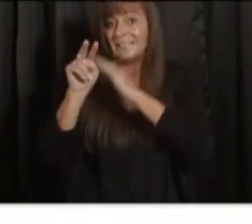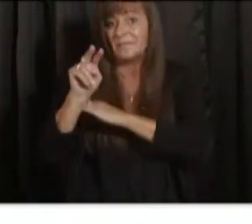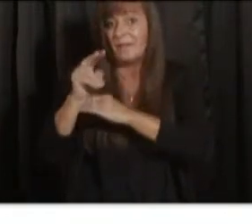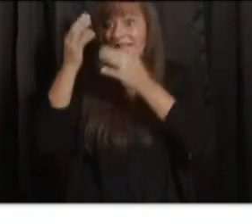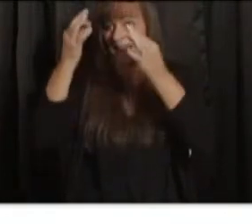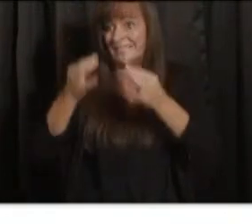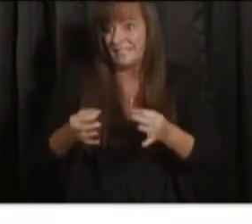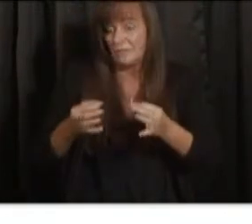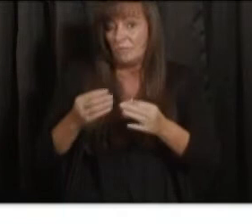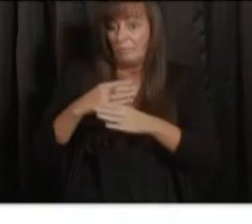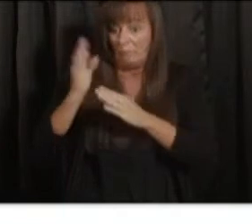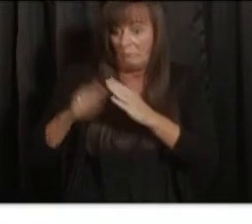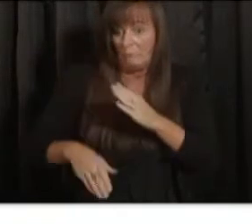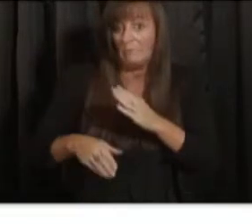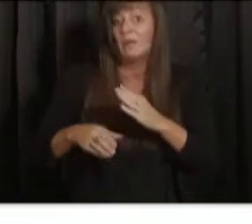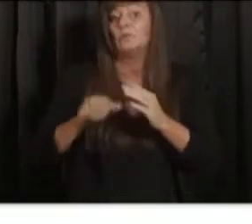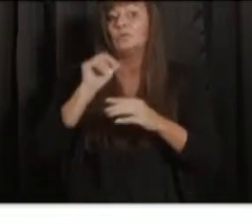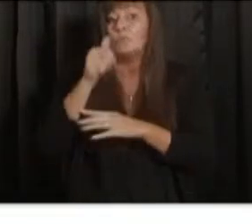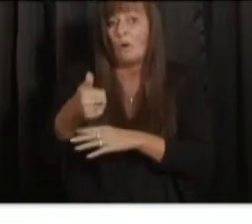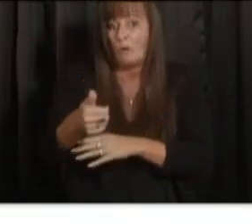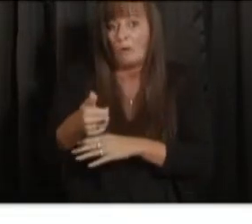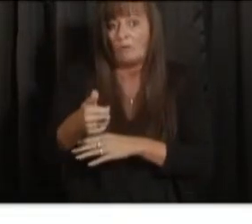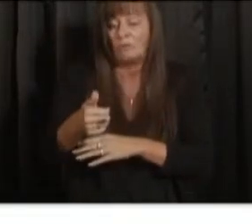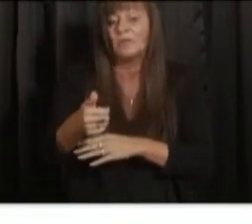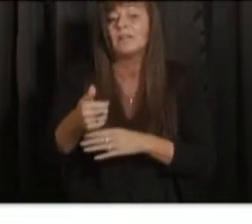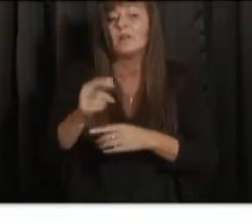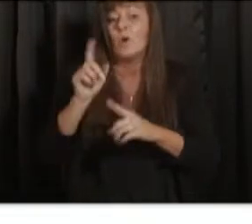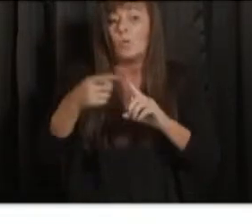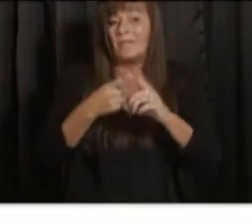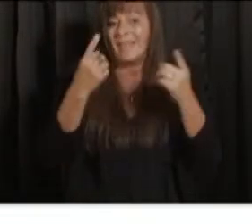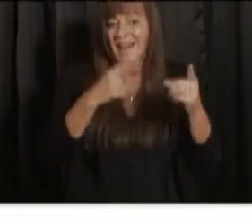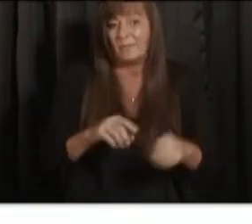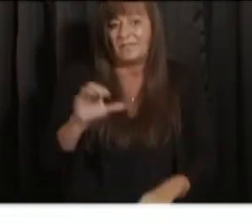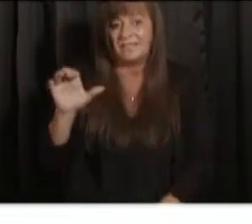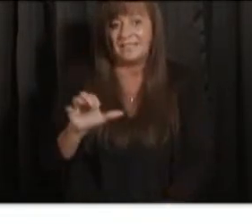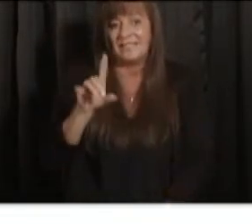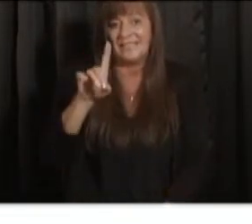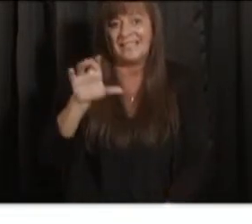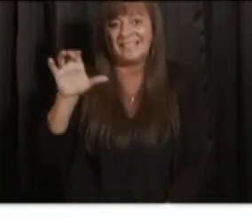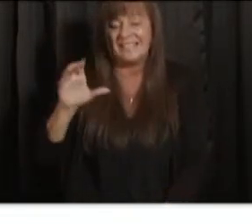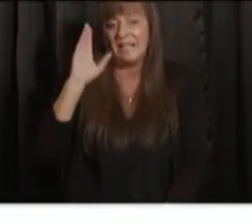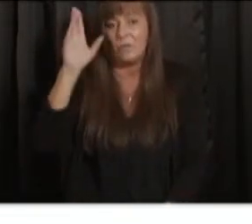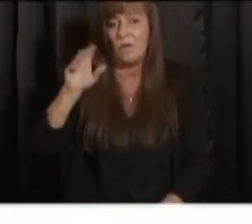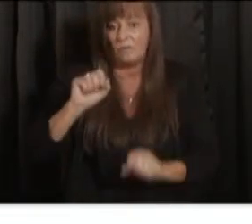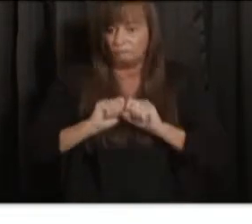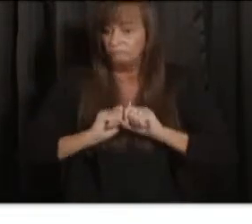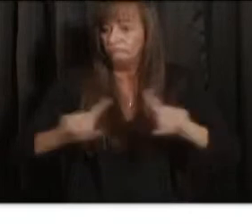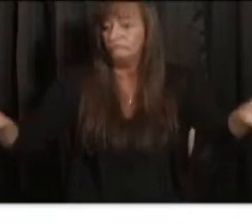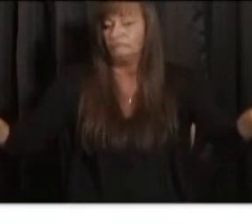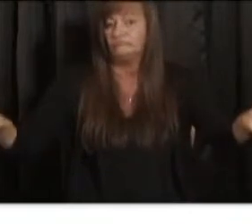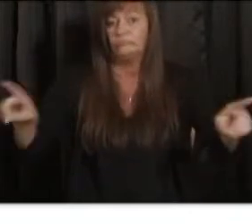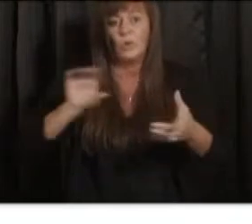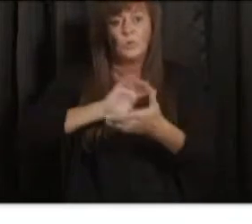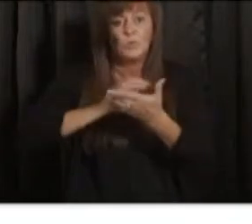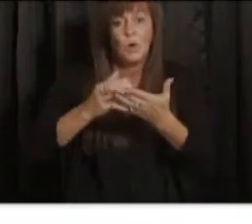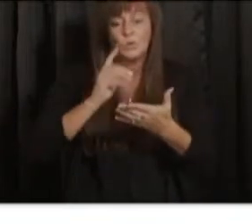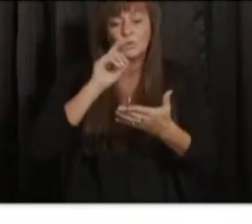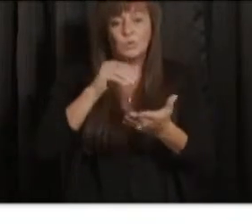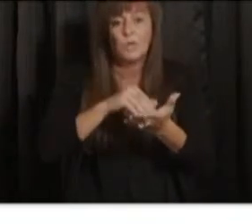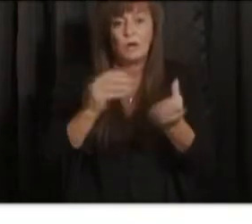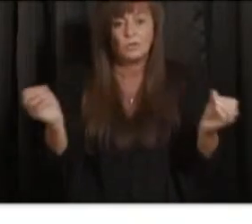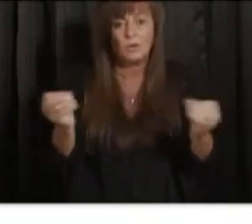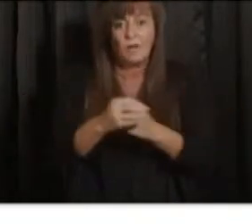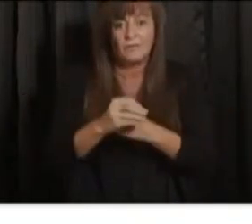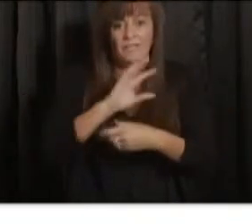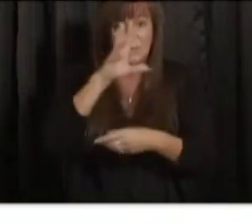coming tomorrow. When that happens, CDC will begin shipping those doses out to provider offices nationwide and including here